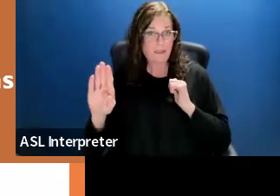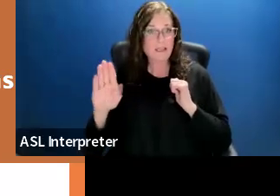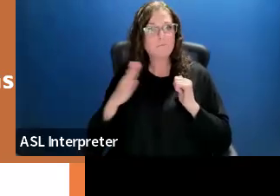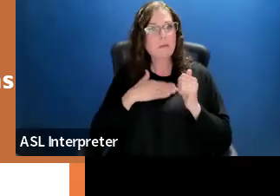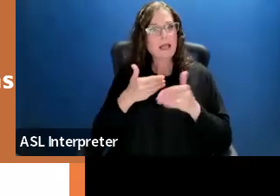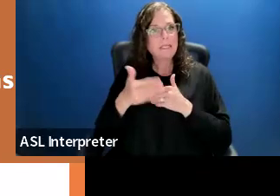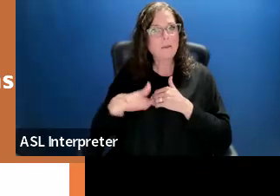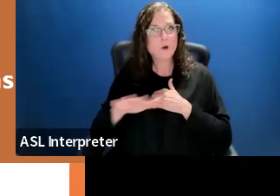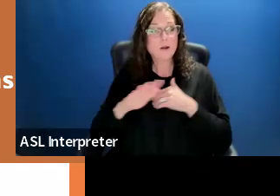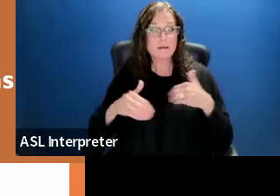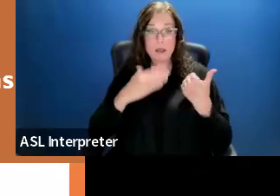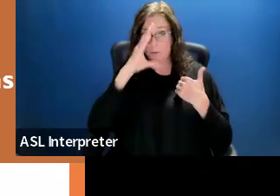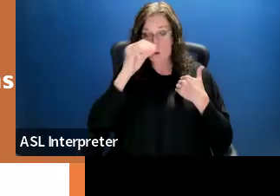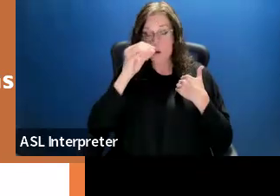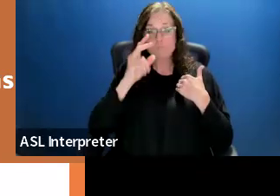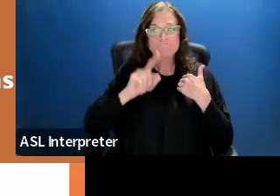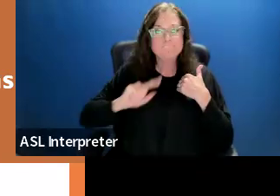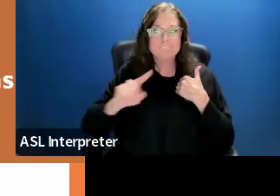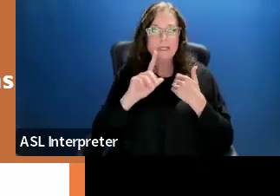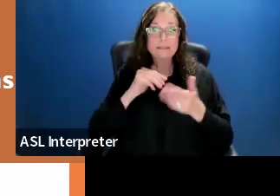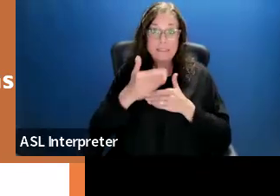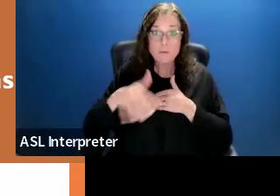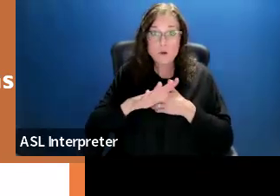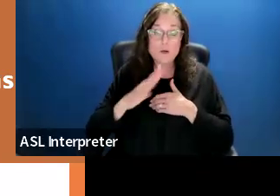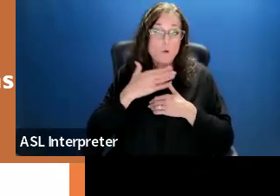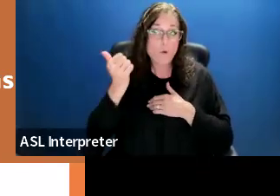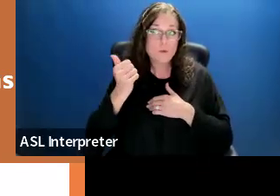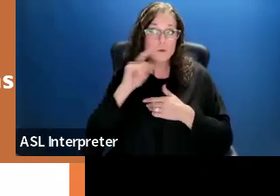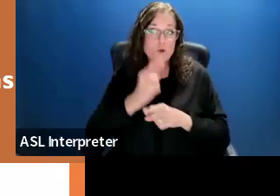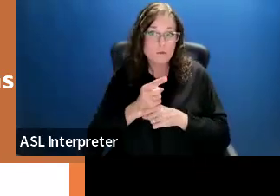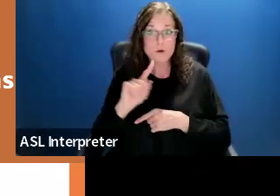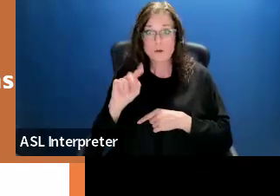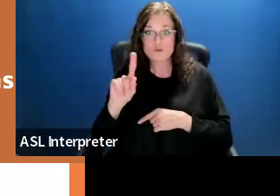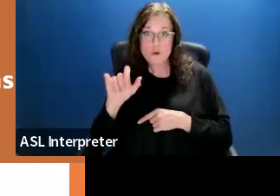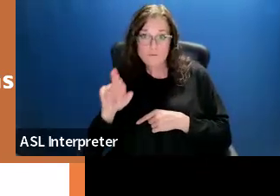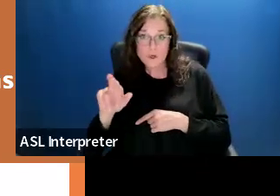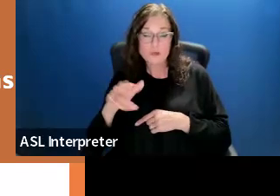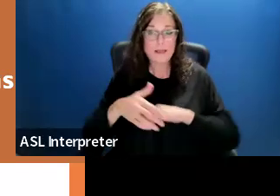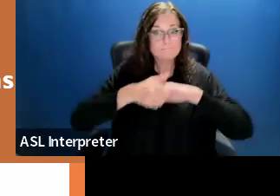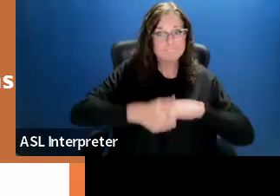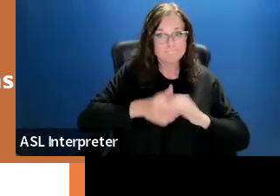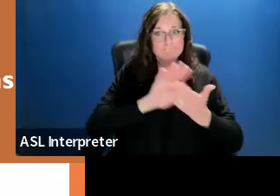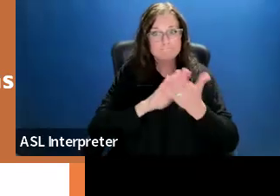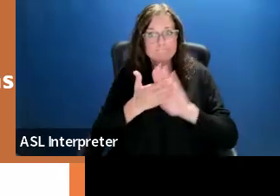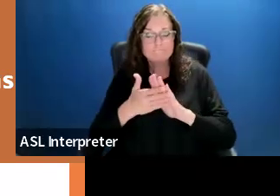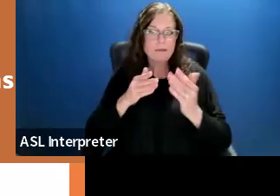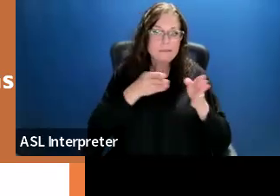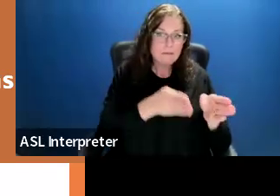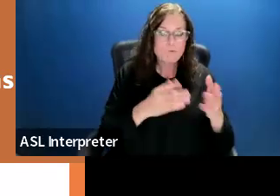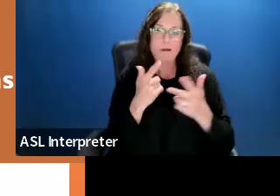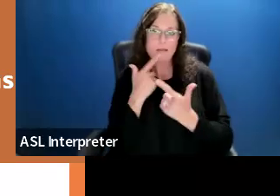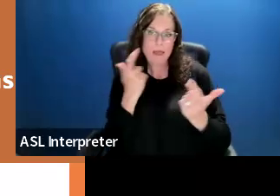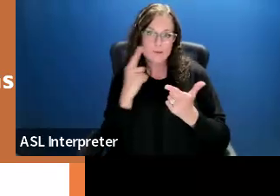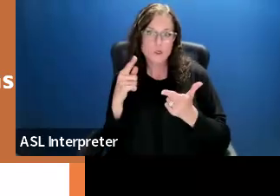Follow a young boy as he explores his neighborhood hand in hand with his older brother, Trevor. They share handshakes on the sidewalk, laughter at the skate